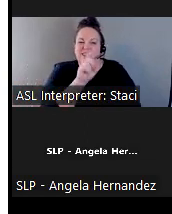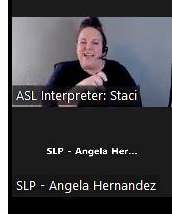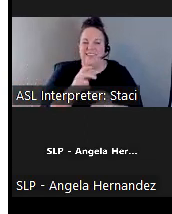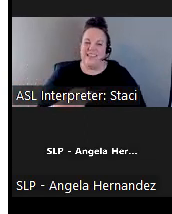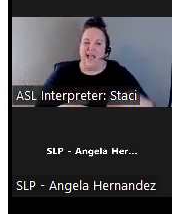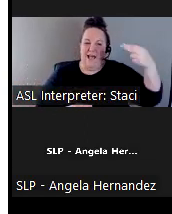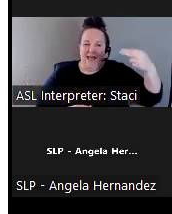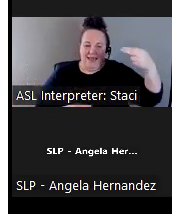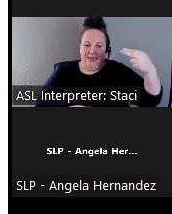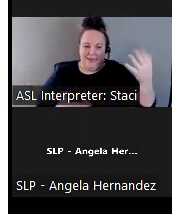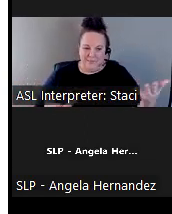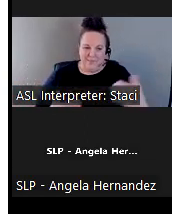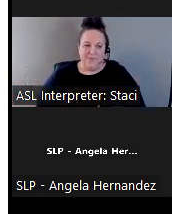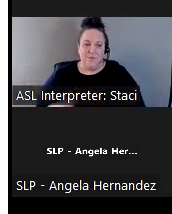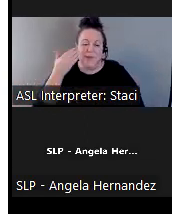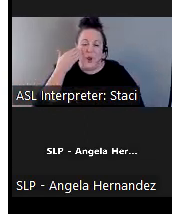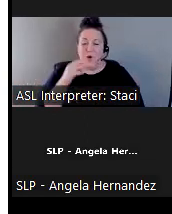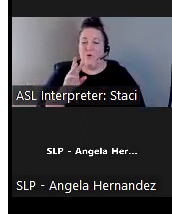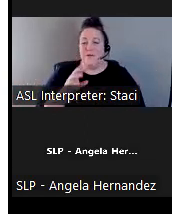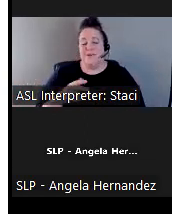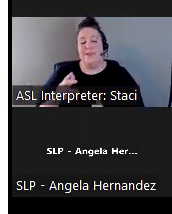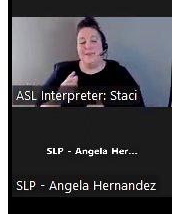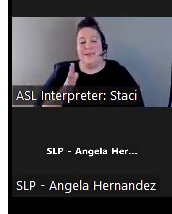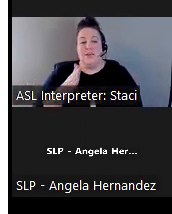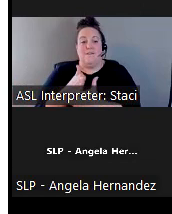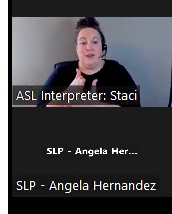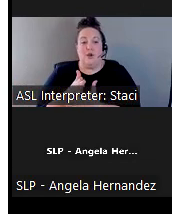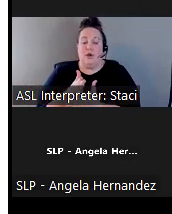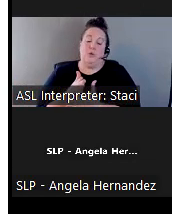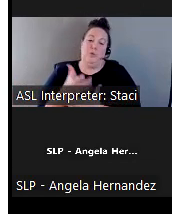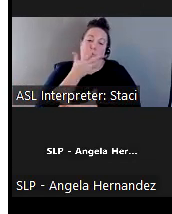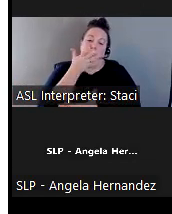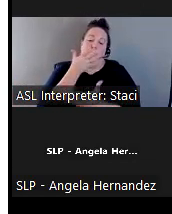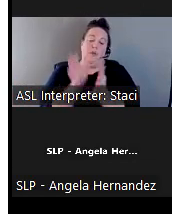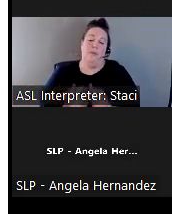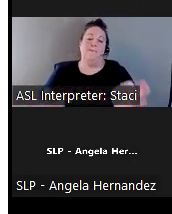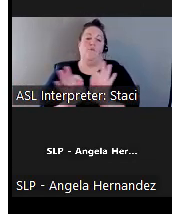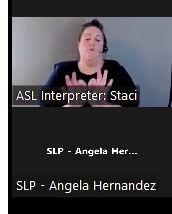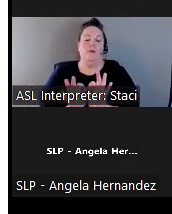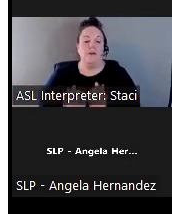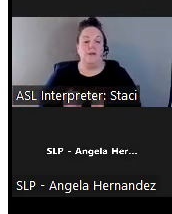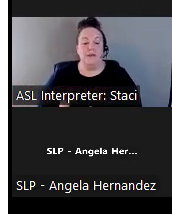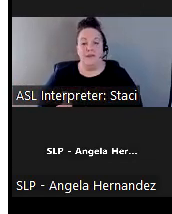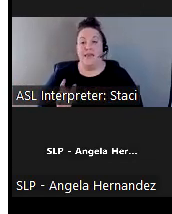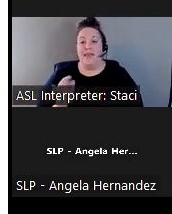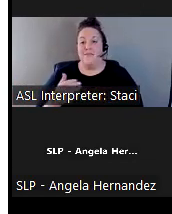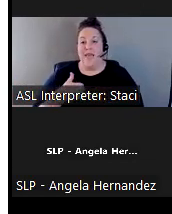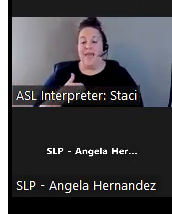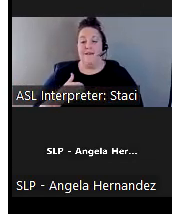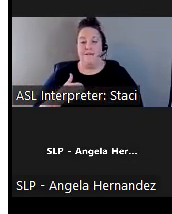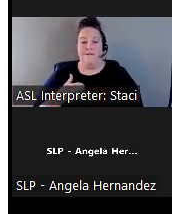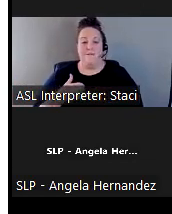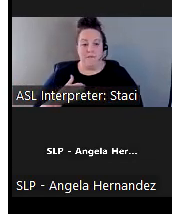Right? We know that intervention is a game changer. What we know from research is if we're able to have intervention, and we're talking